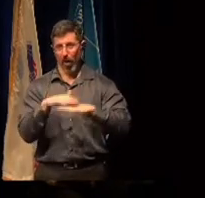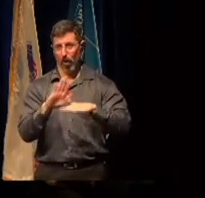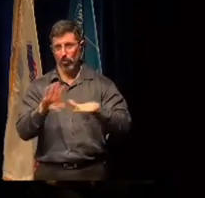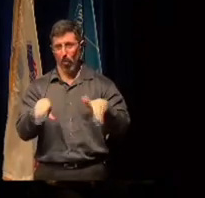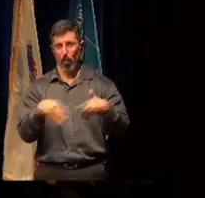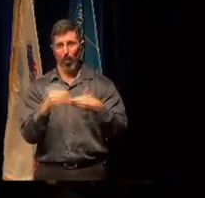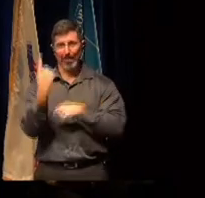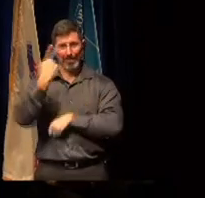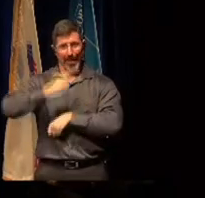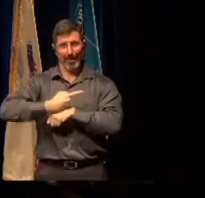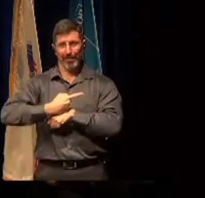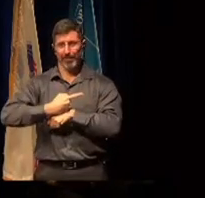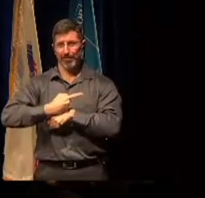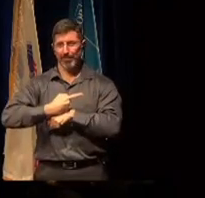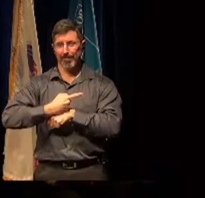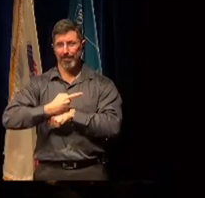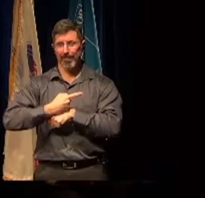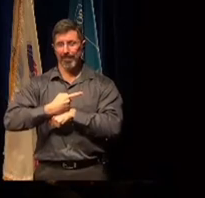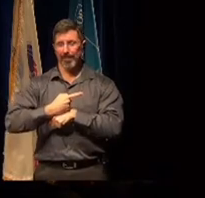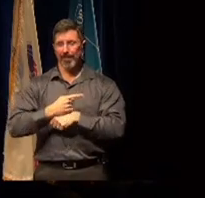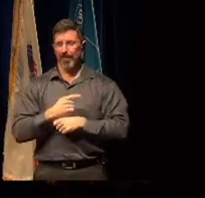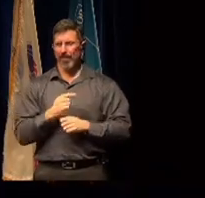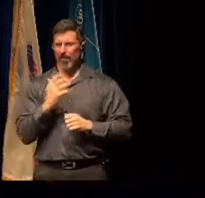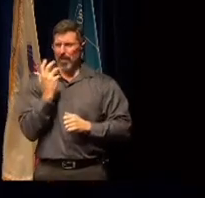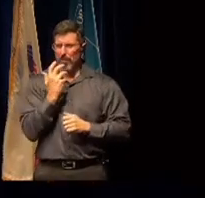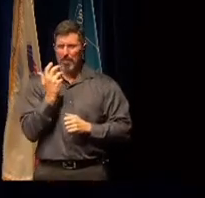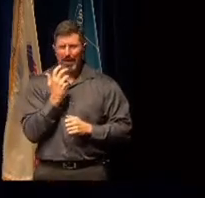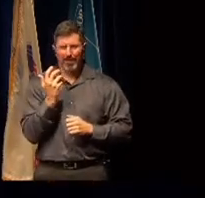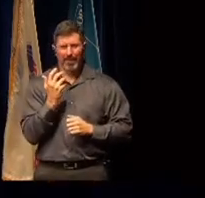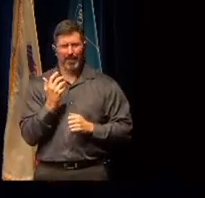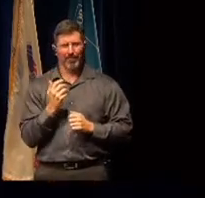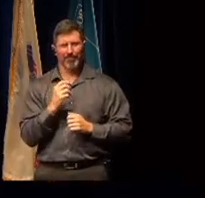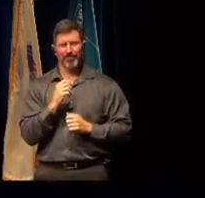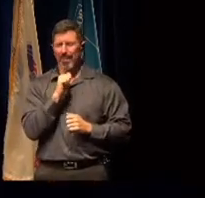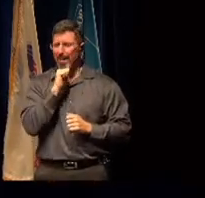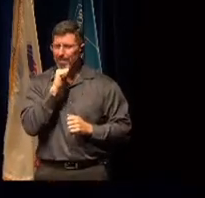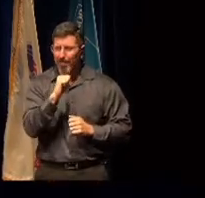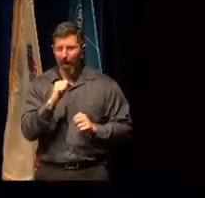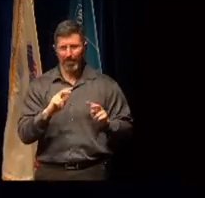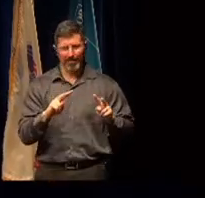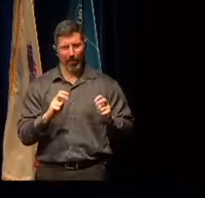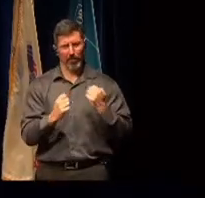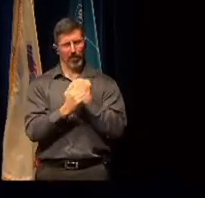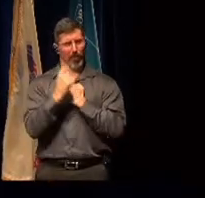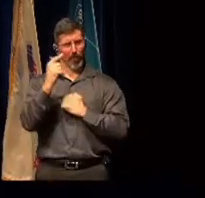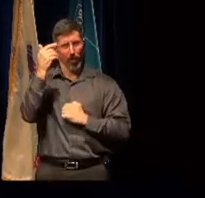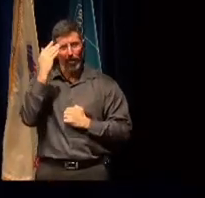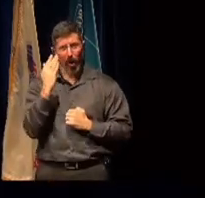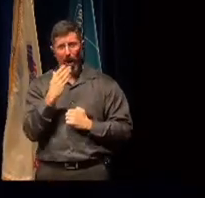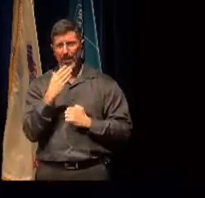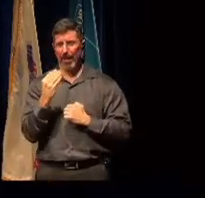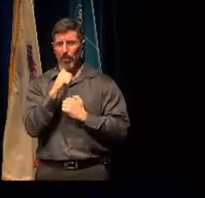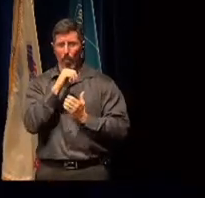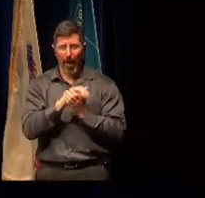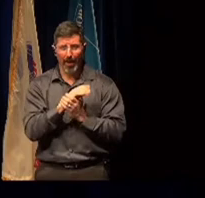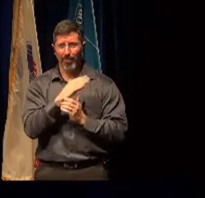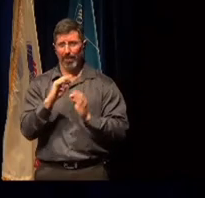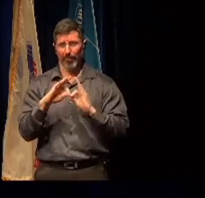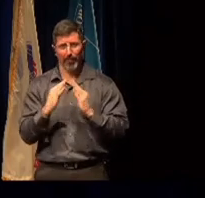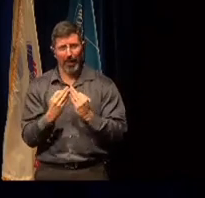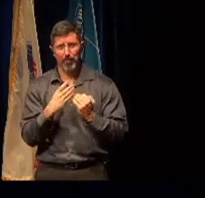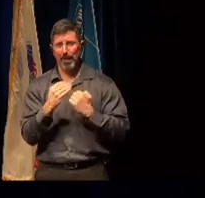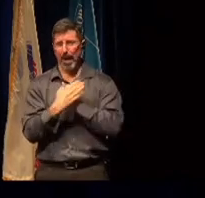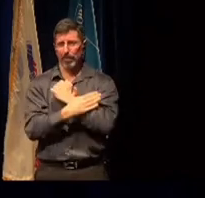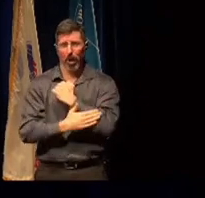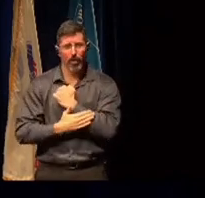The amazing, selfless, purpose-driven love for God, love for his wife, love for his family, love for his